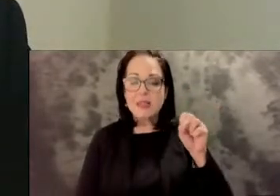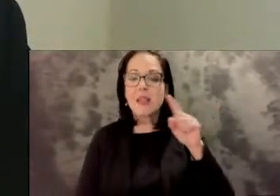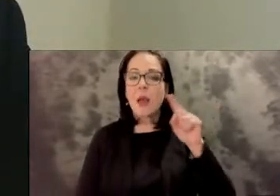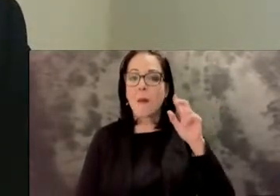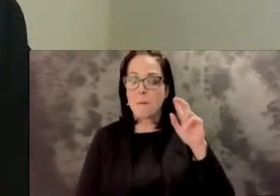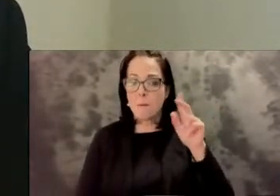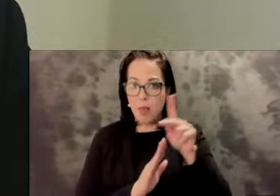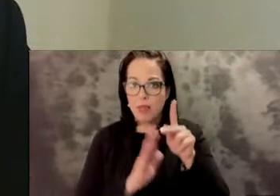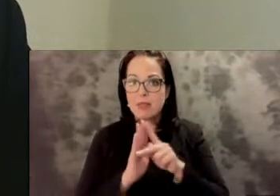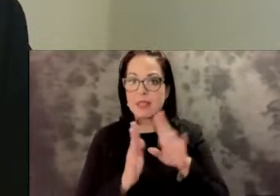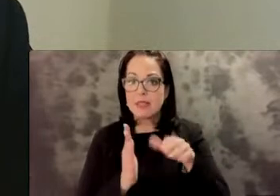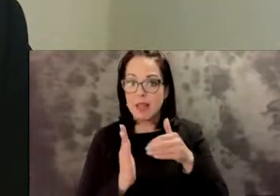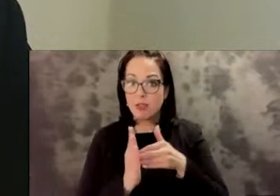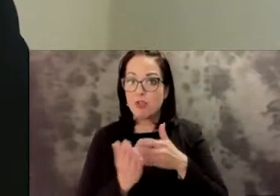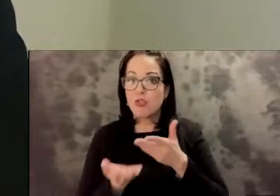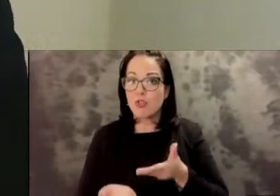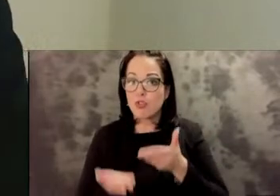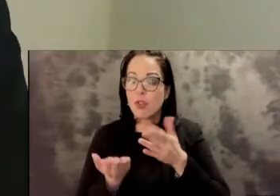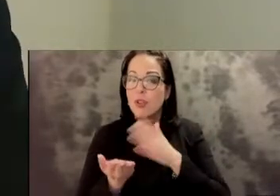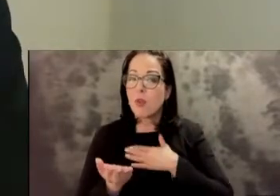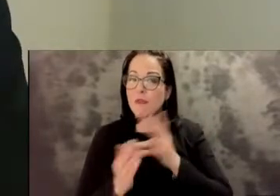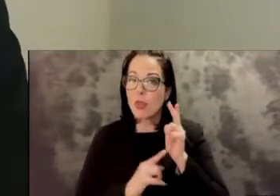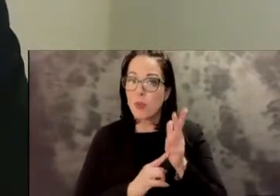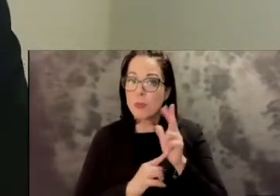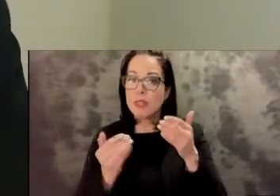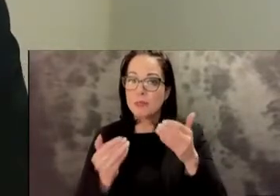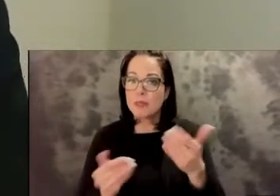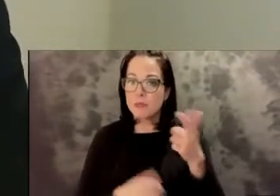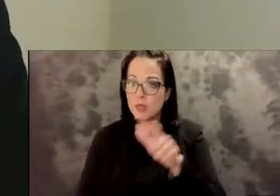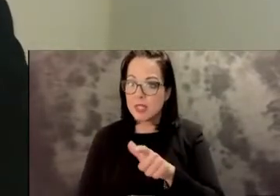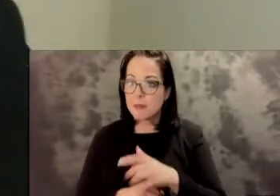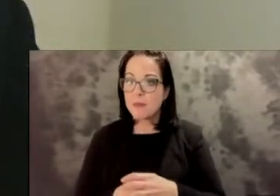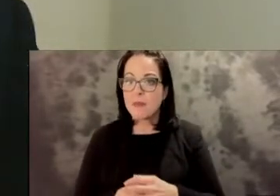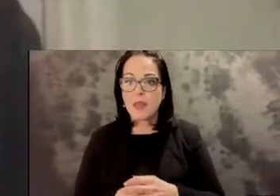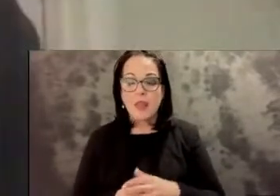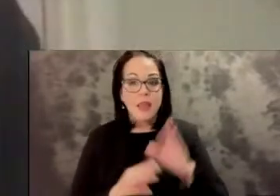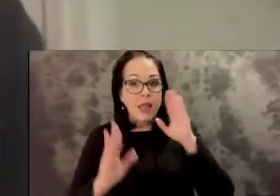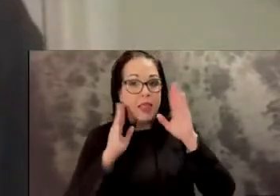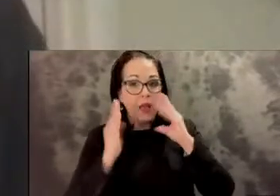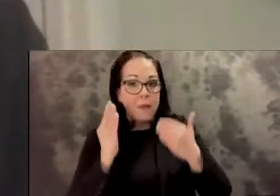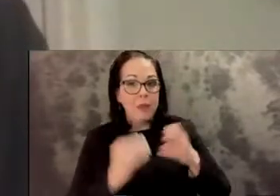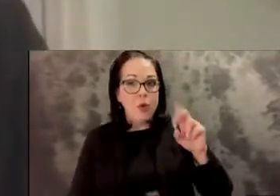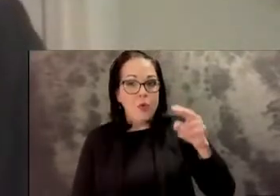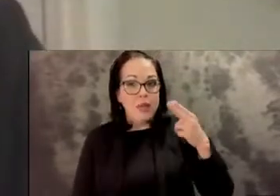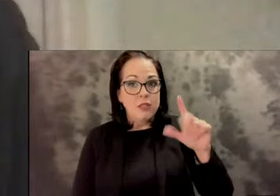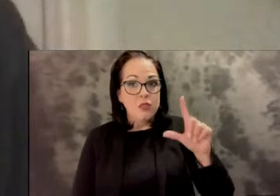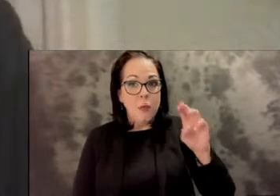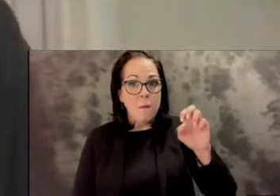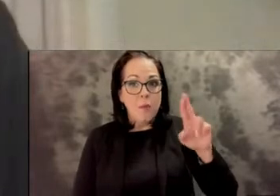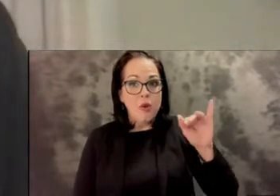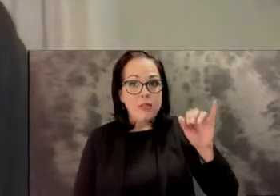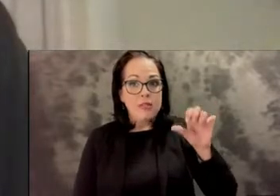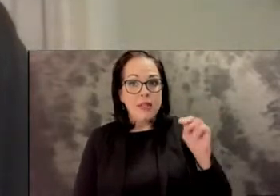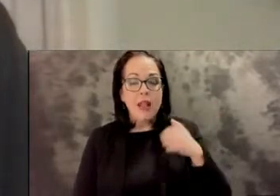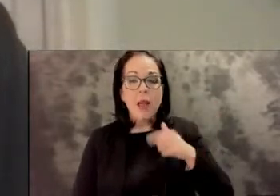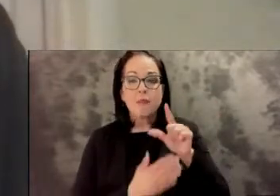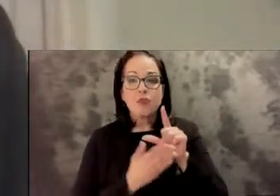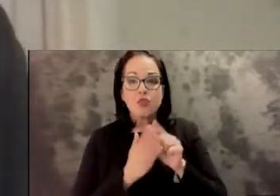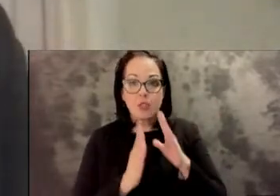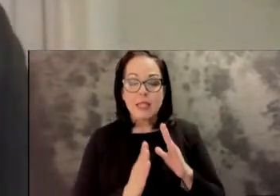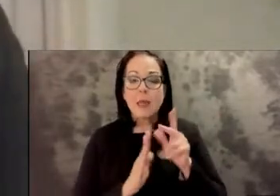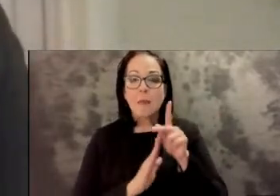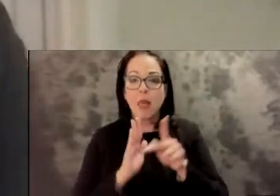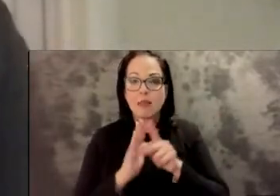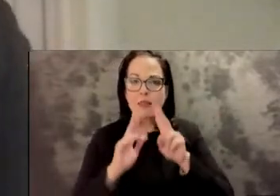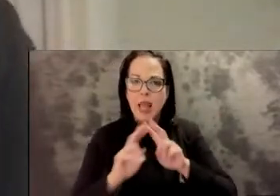You have 3 minutes, and please proceed. Hello, my name is Rachel Morrison, and I'm an attorney and a policy